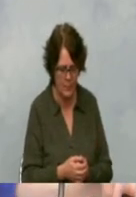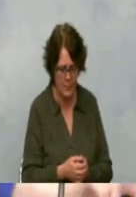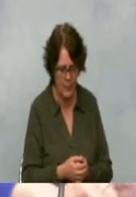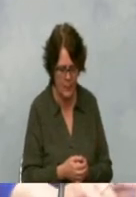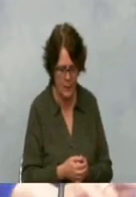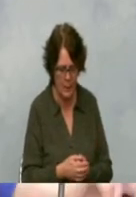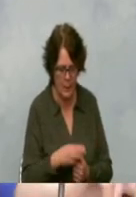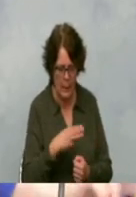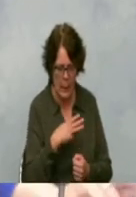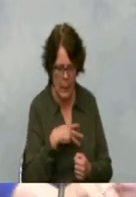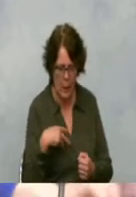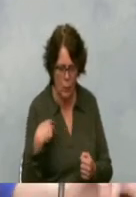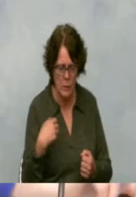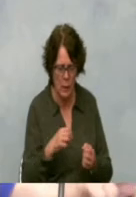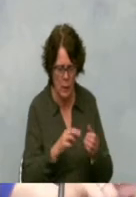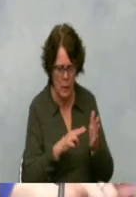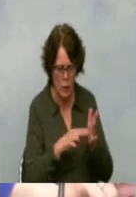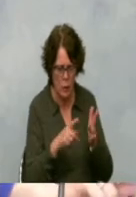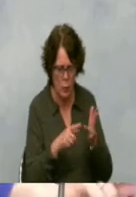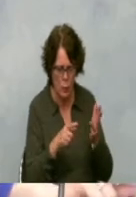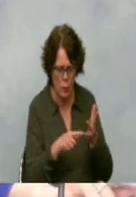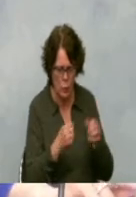Councillor Nugent, I'll check.